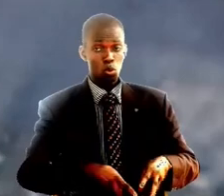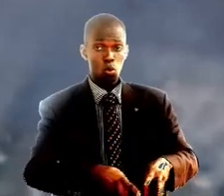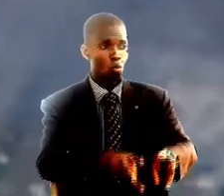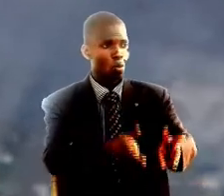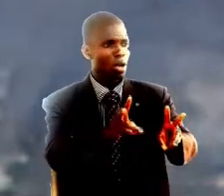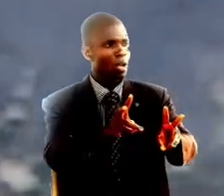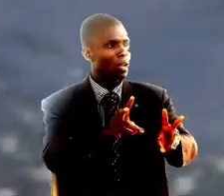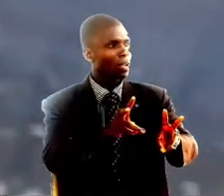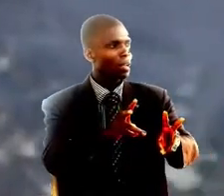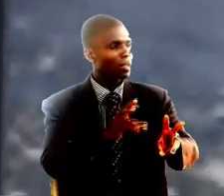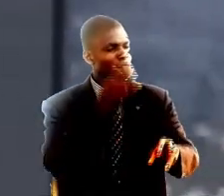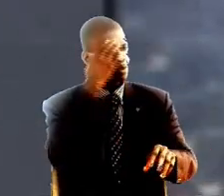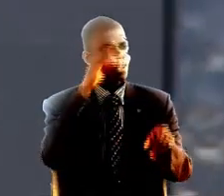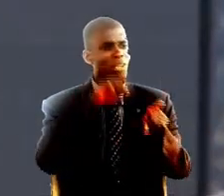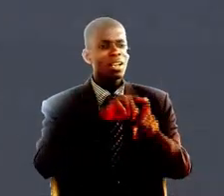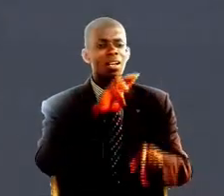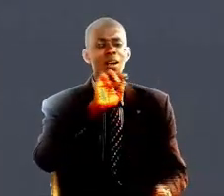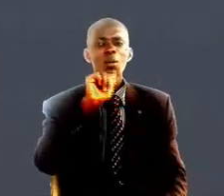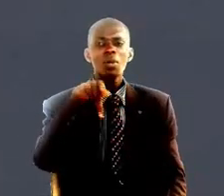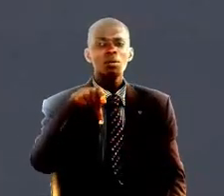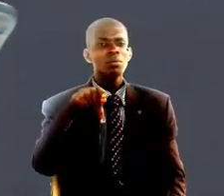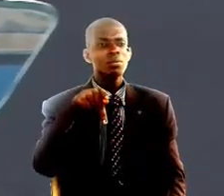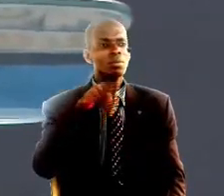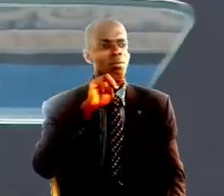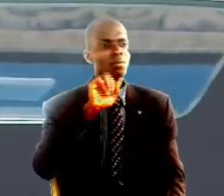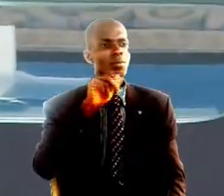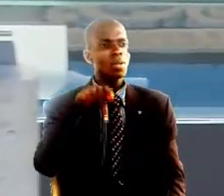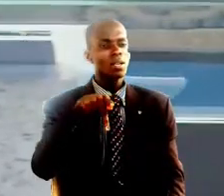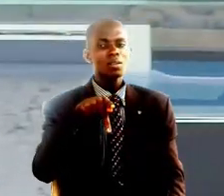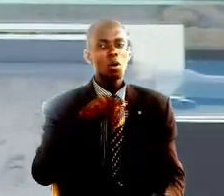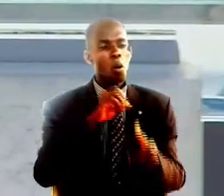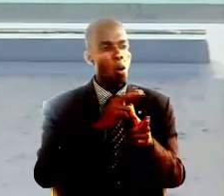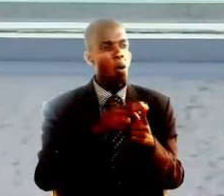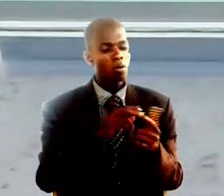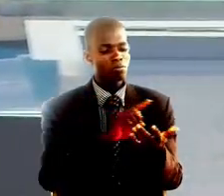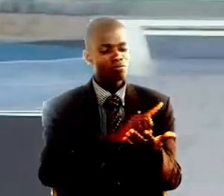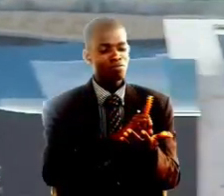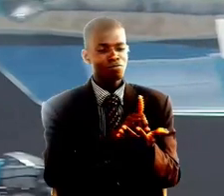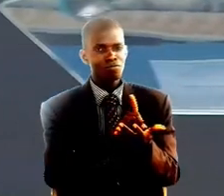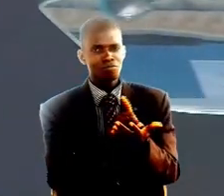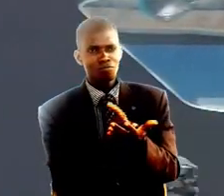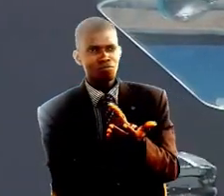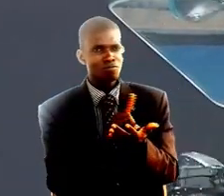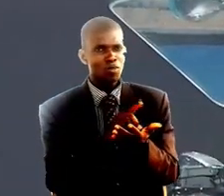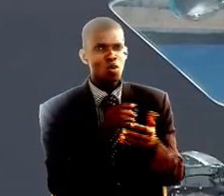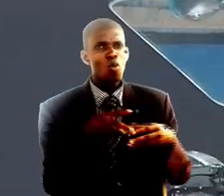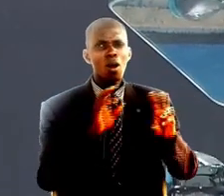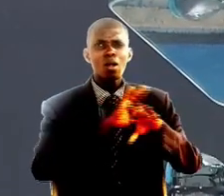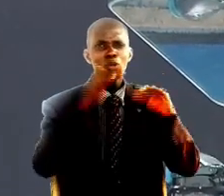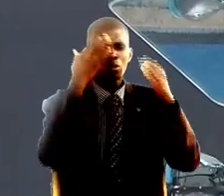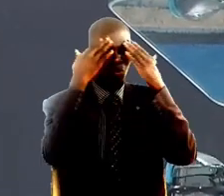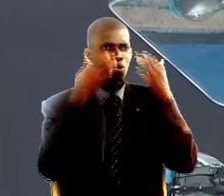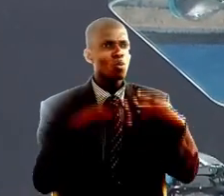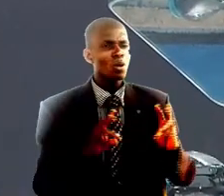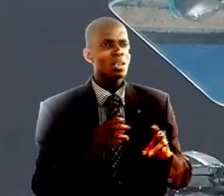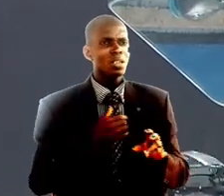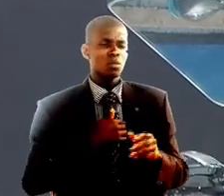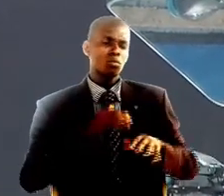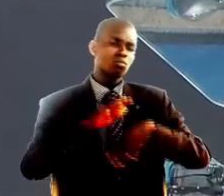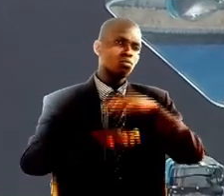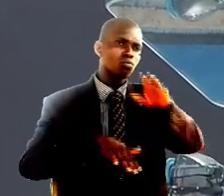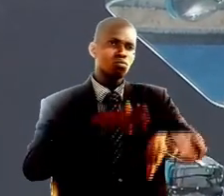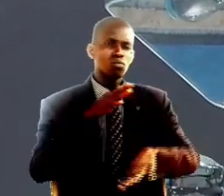boat. Navigate. Have your compass. And your compass will tell you, if you're looking for this, this is the way